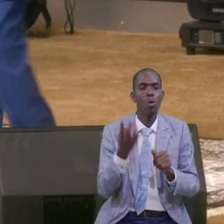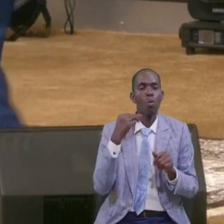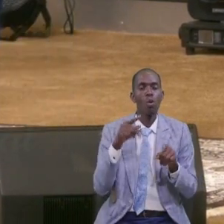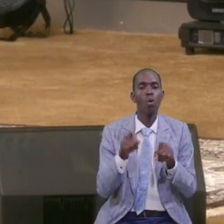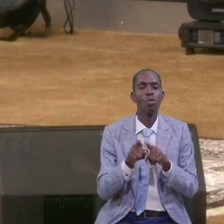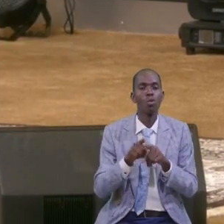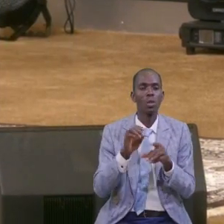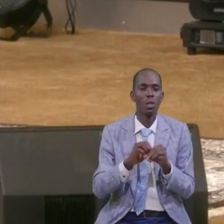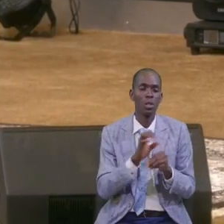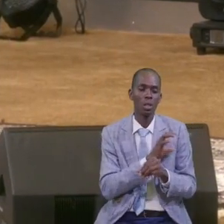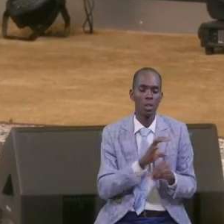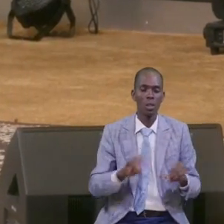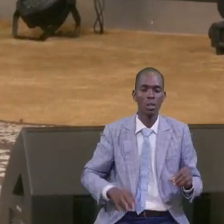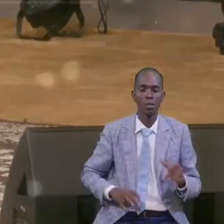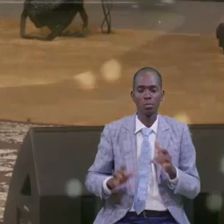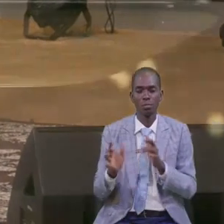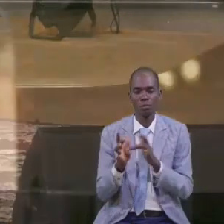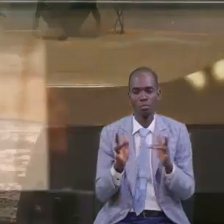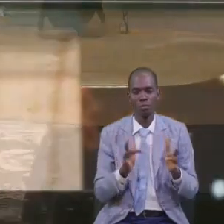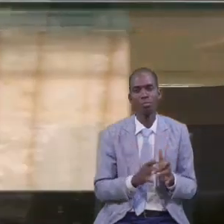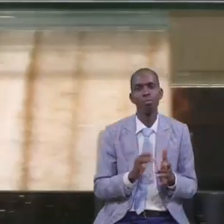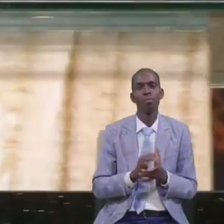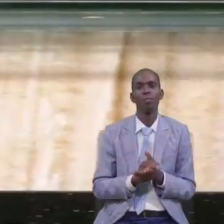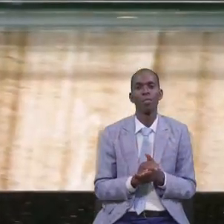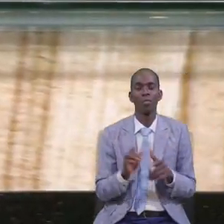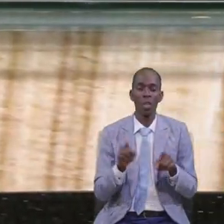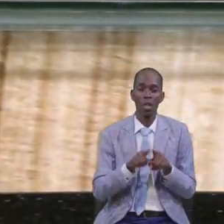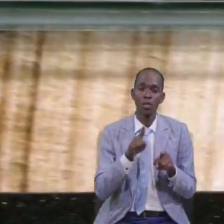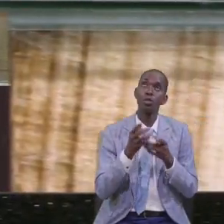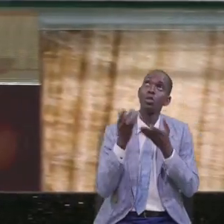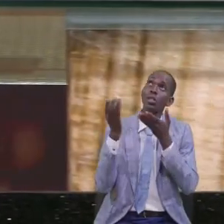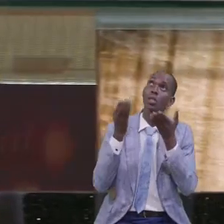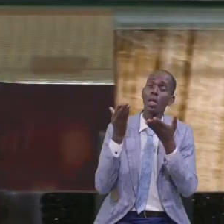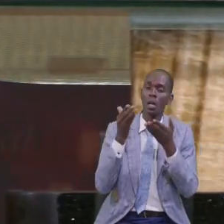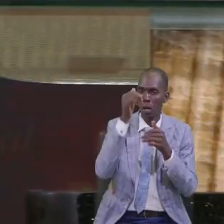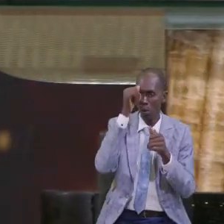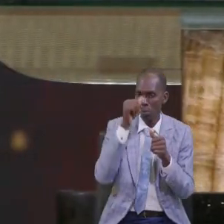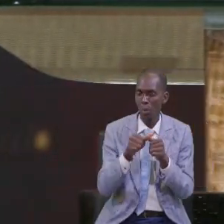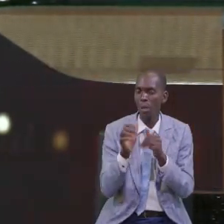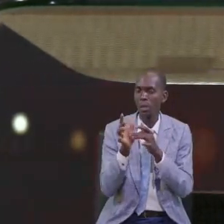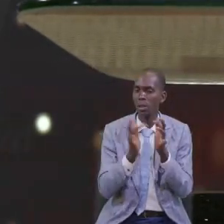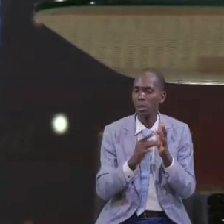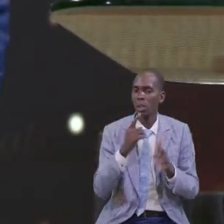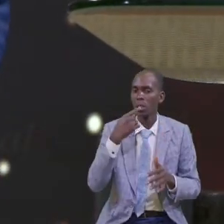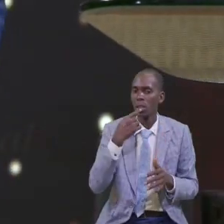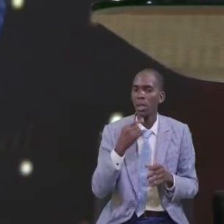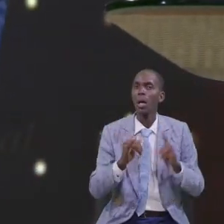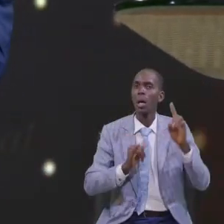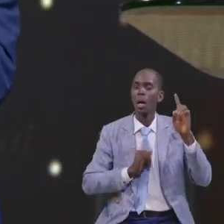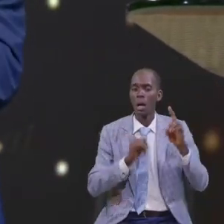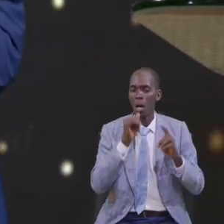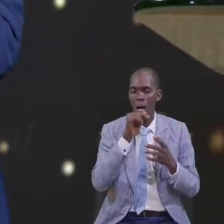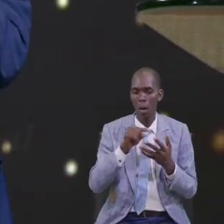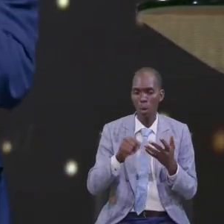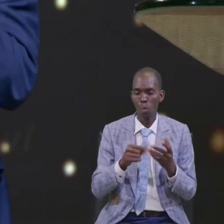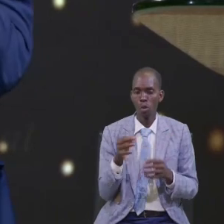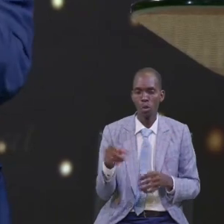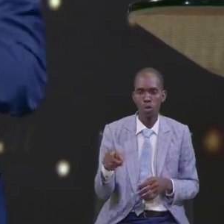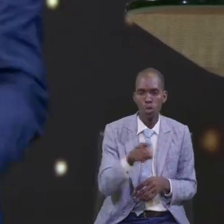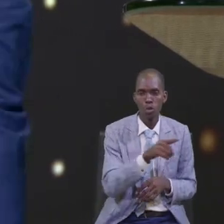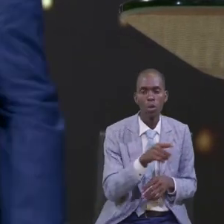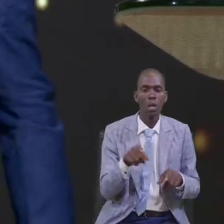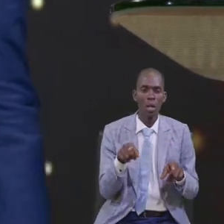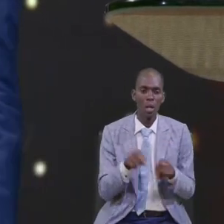also in Christ Jesus. As you serve, remember Jesus said, I am among you as he